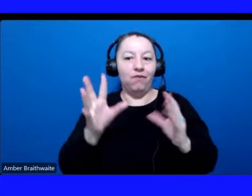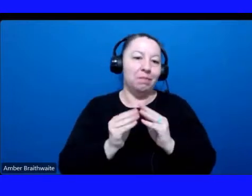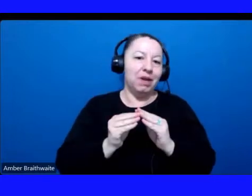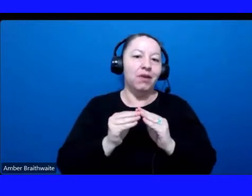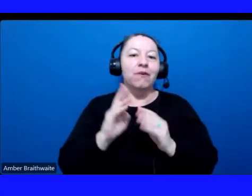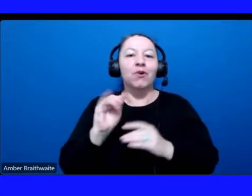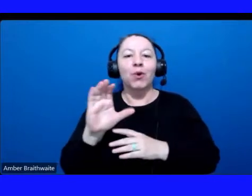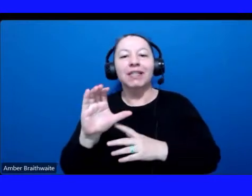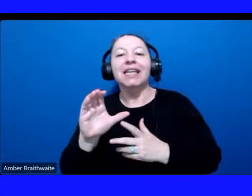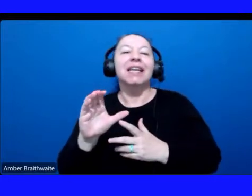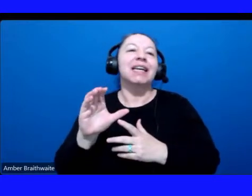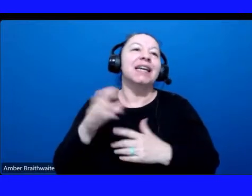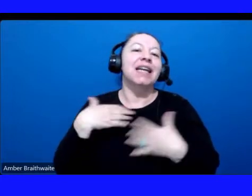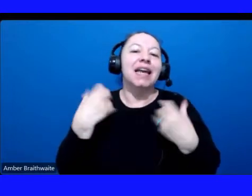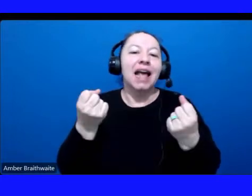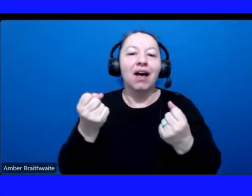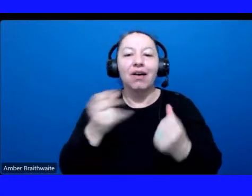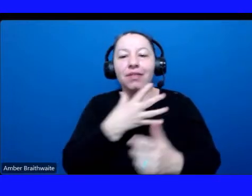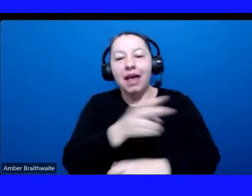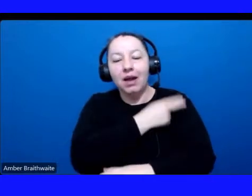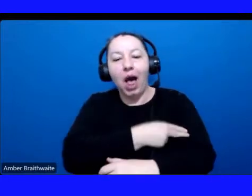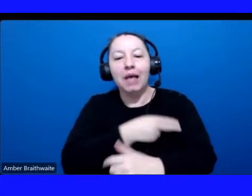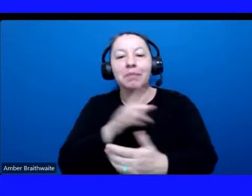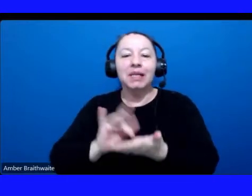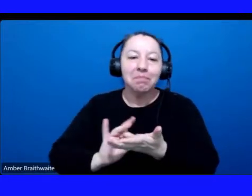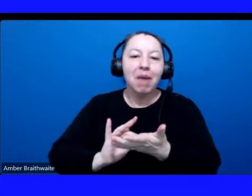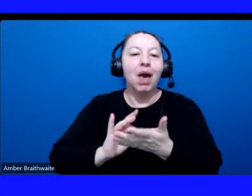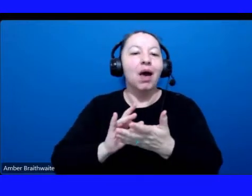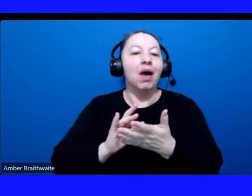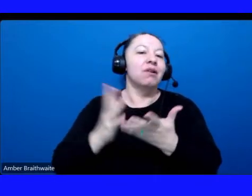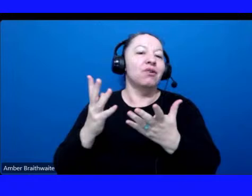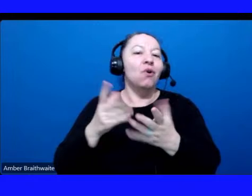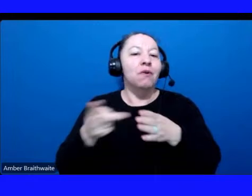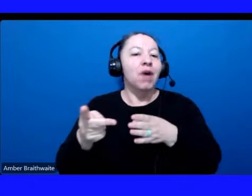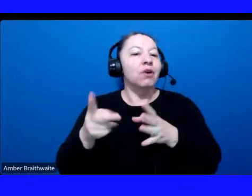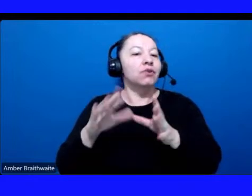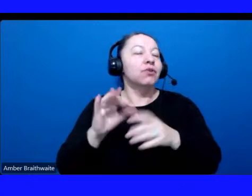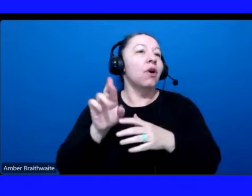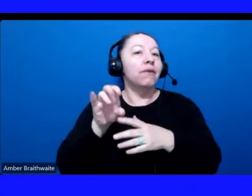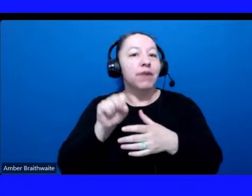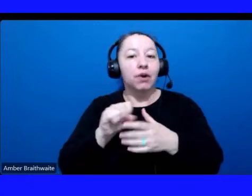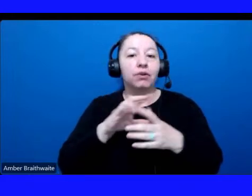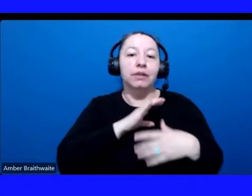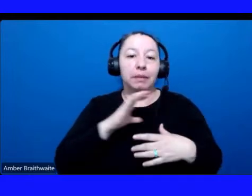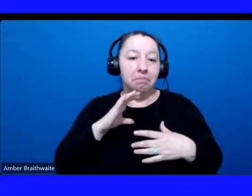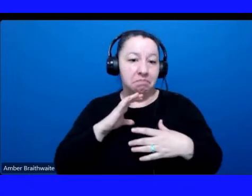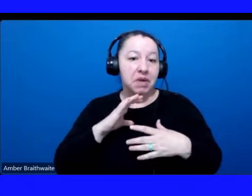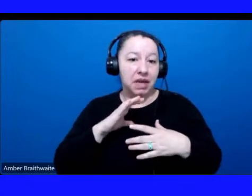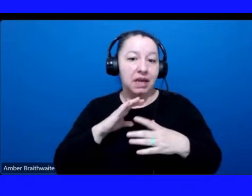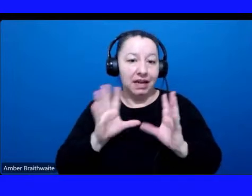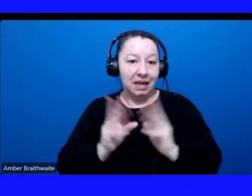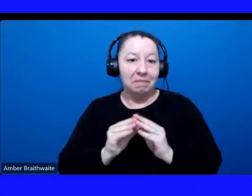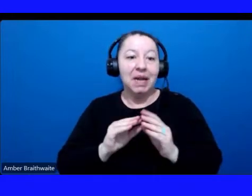Yes. Sally Hernandez Pinheiro, Yes. Barbara Lowe,